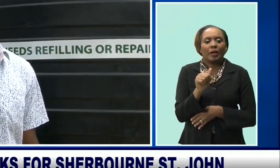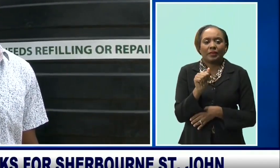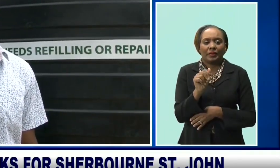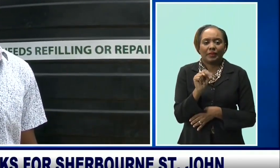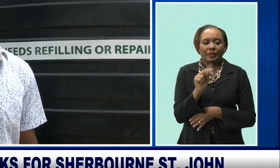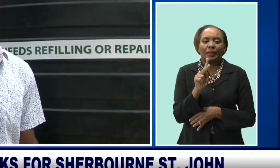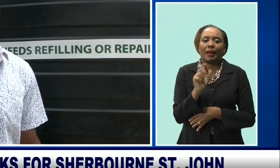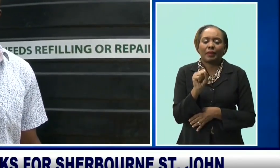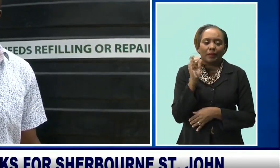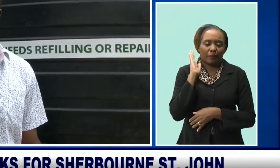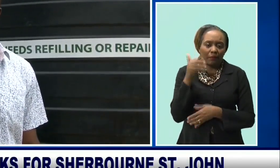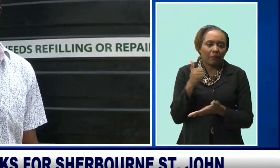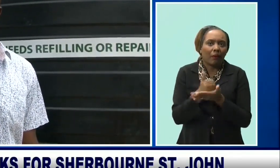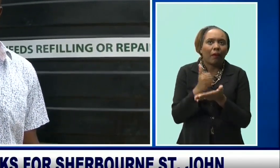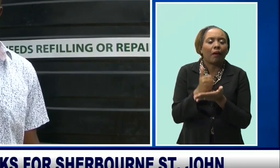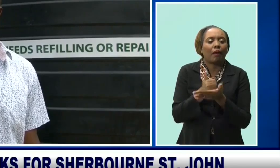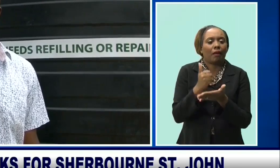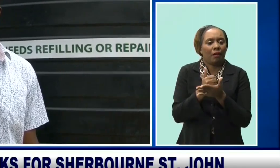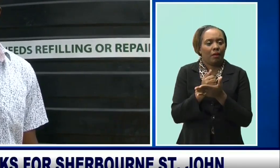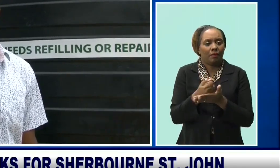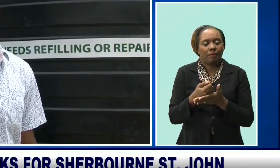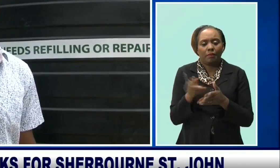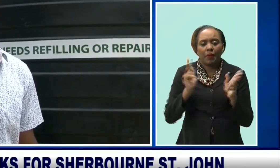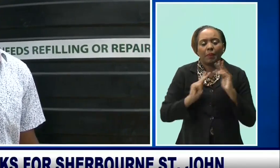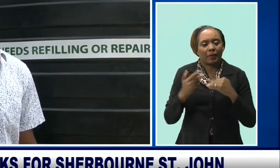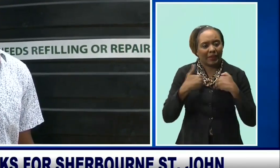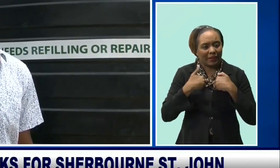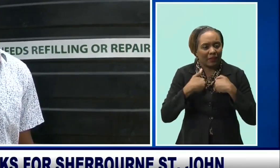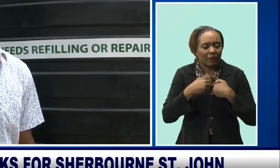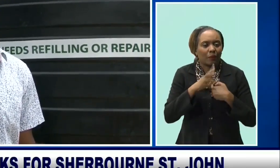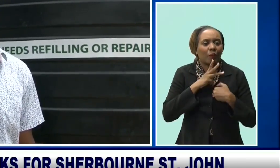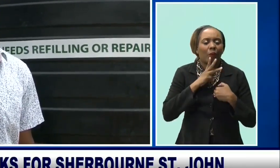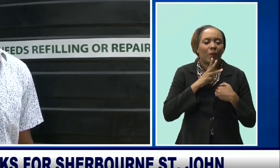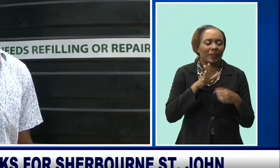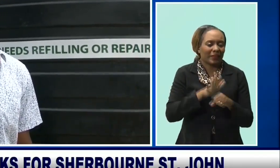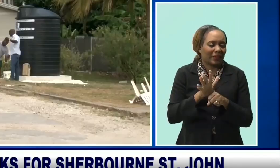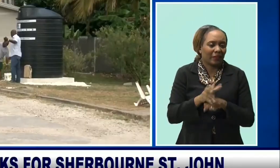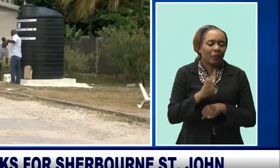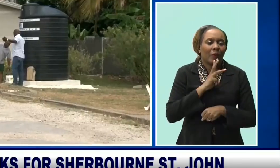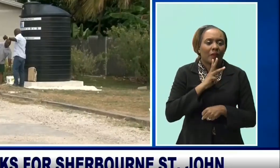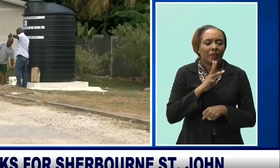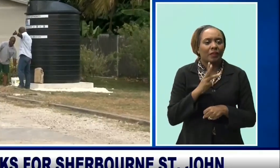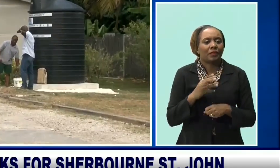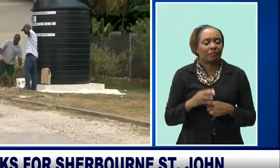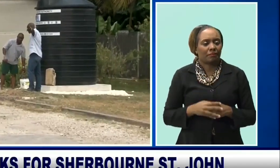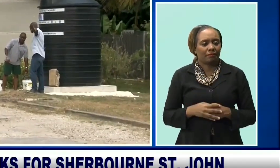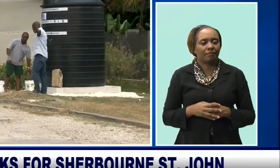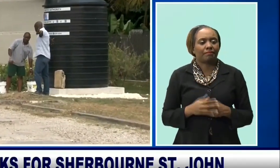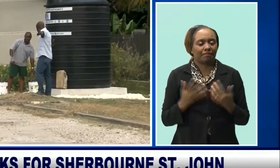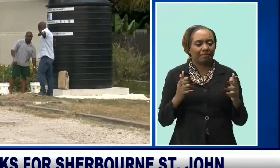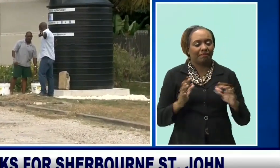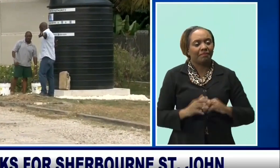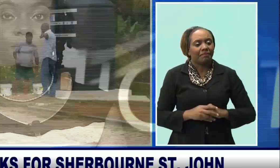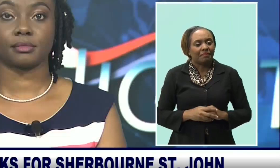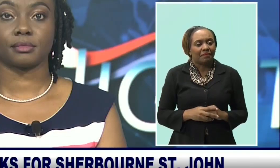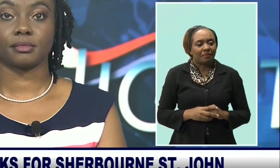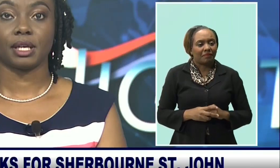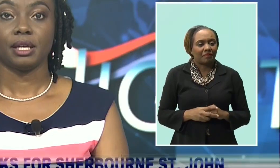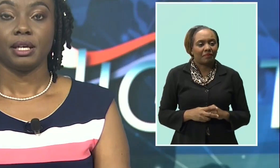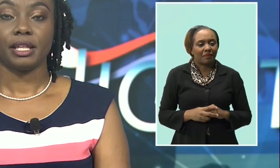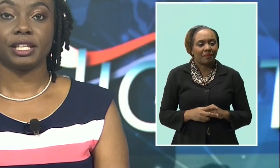way in helping to alleviate the problem that are faced by residents within the community. Shane Jones, CBC